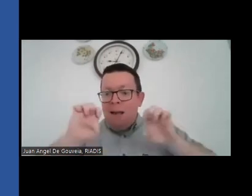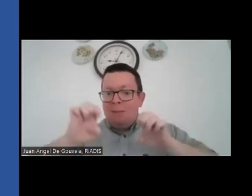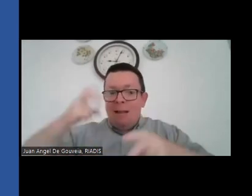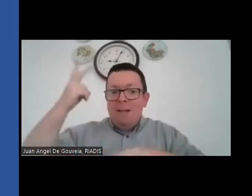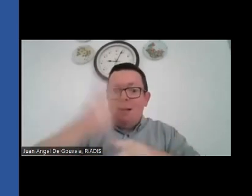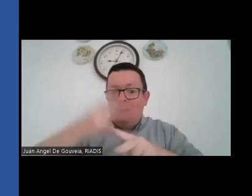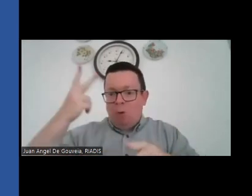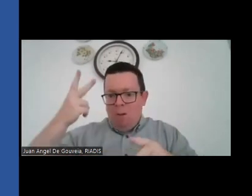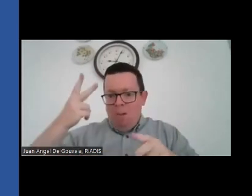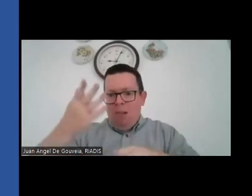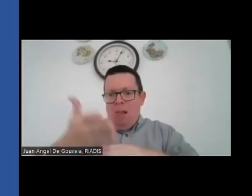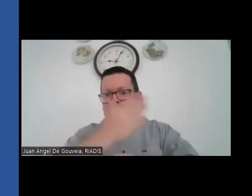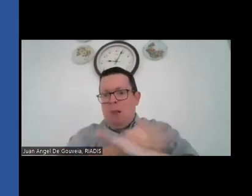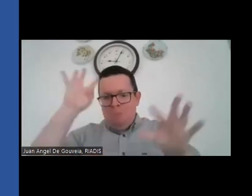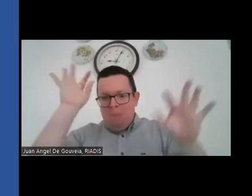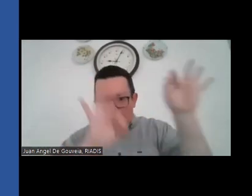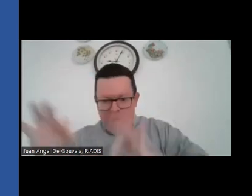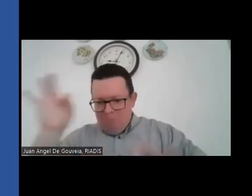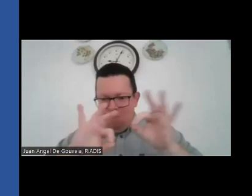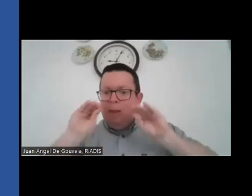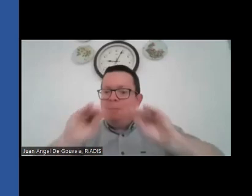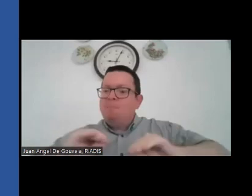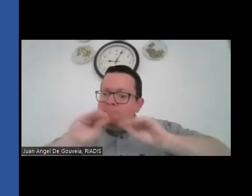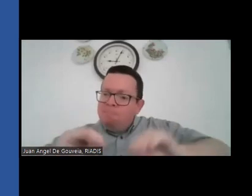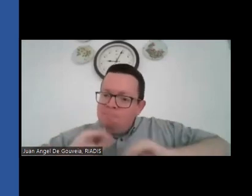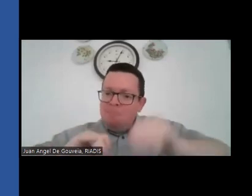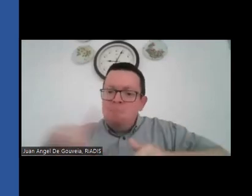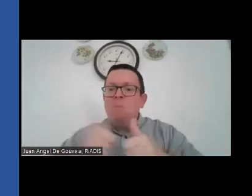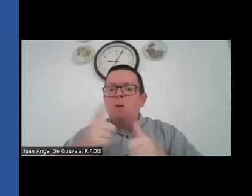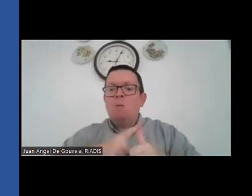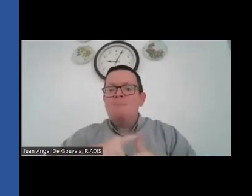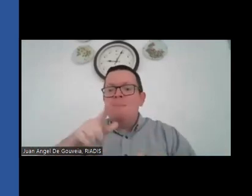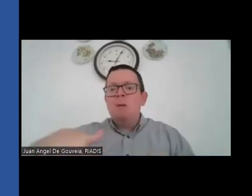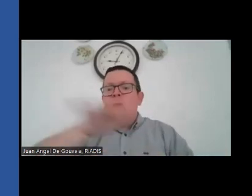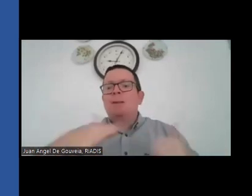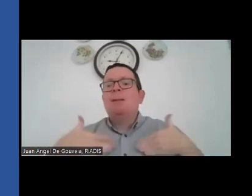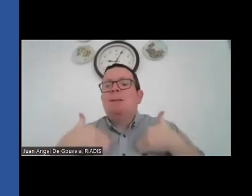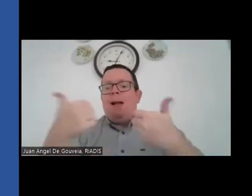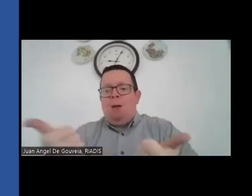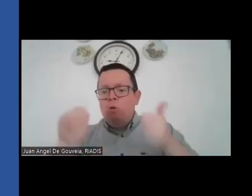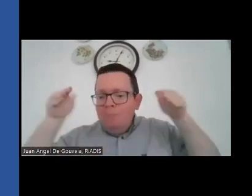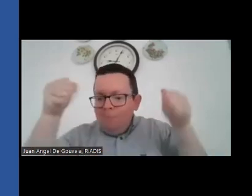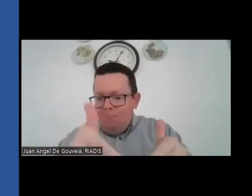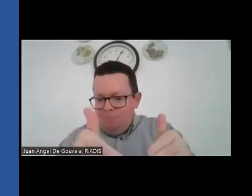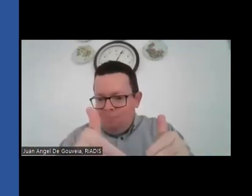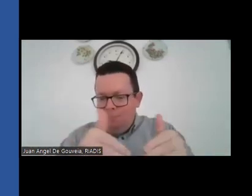disaster preparedness, especially in critical sectors such as healthcare. Next, please.